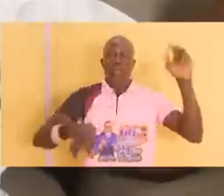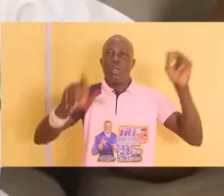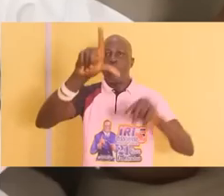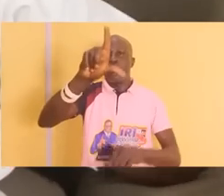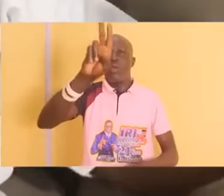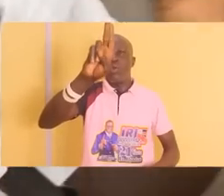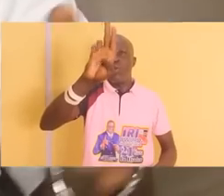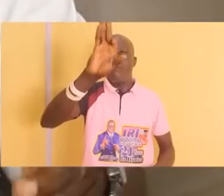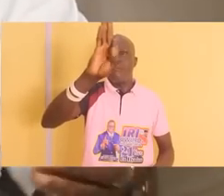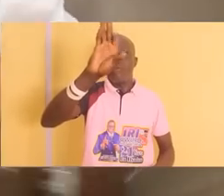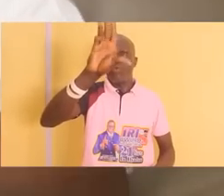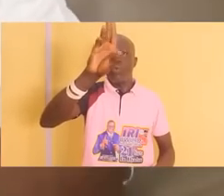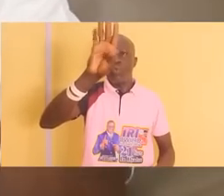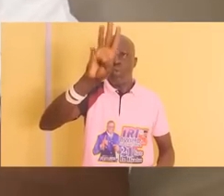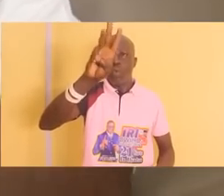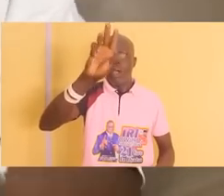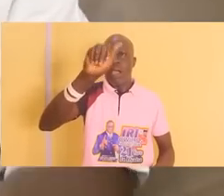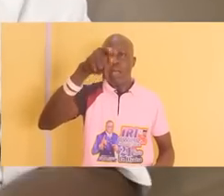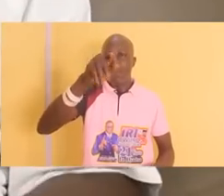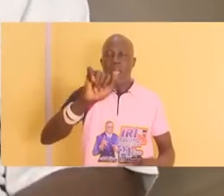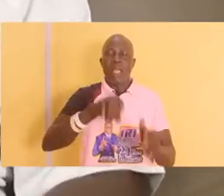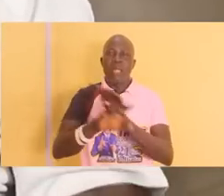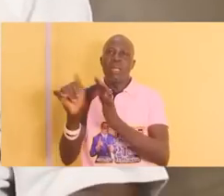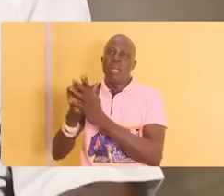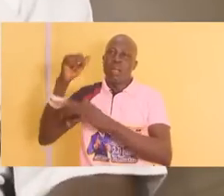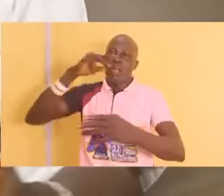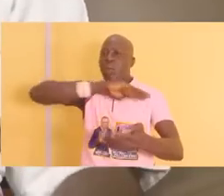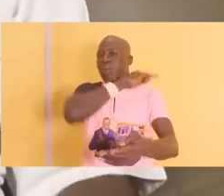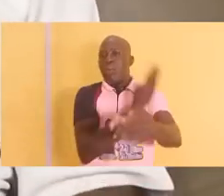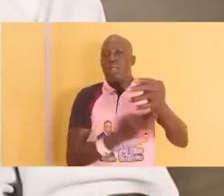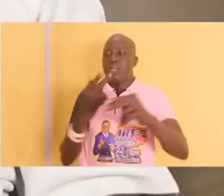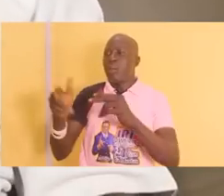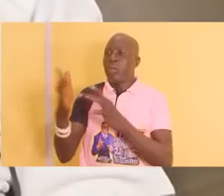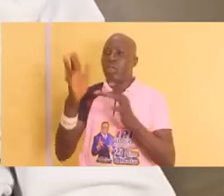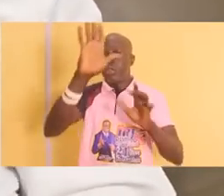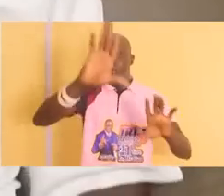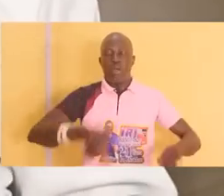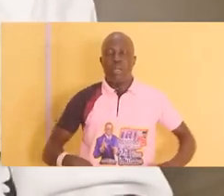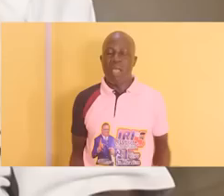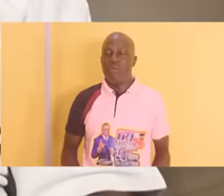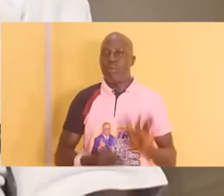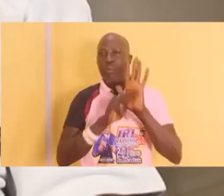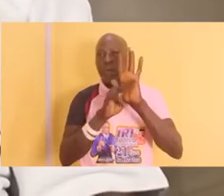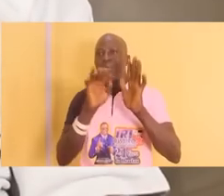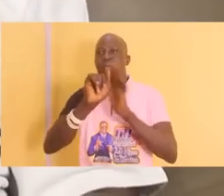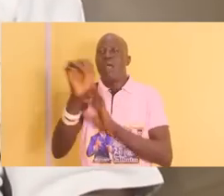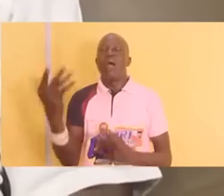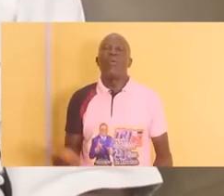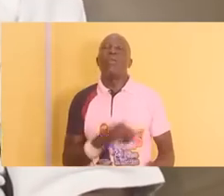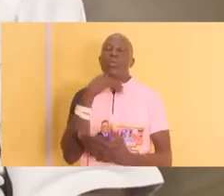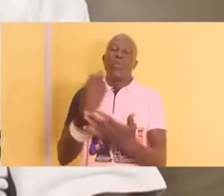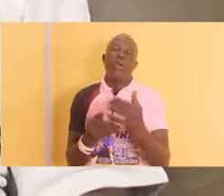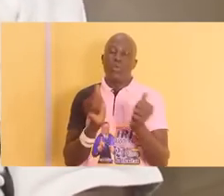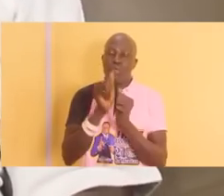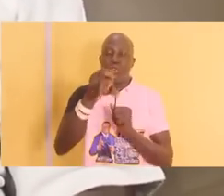lọ́fẹ̀ kíríbà olúmadé ní àkáàsì àfíàdà ló ń kọ́ Jésù ayé rẹ̀ àdìdẹ ni ó lè dára fún ọ